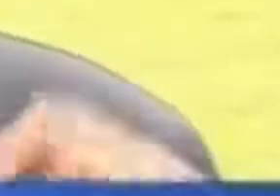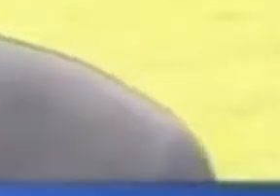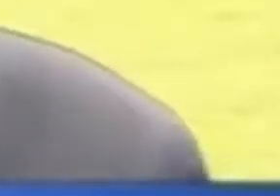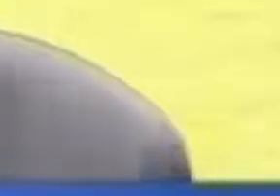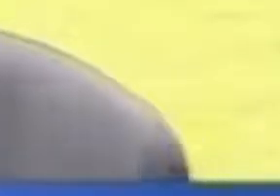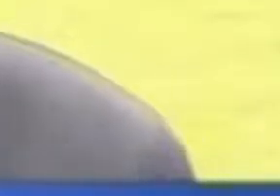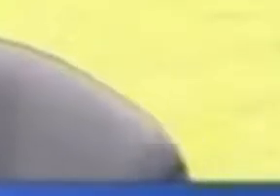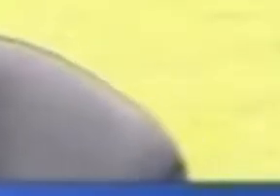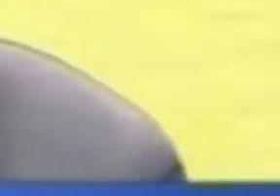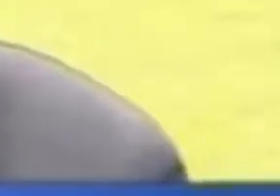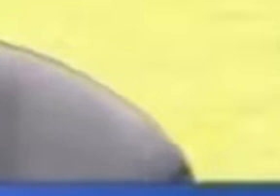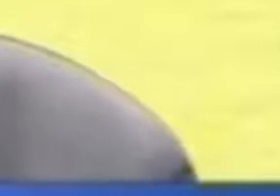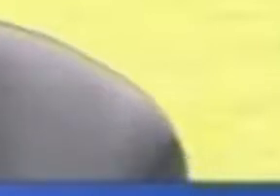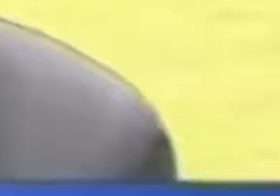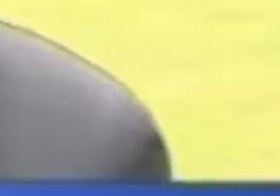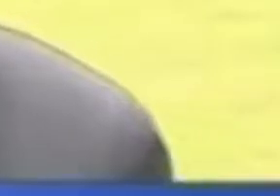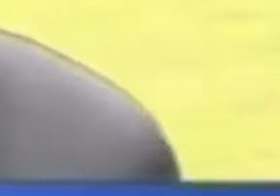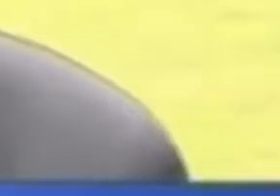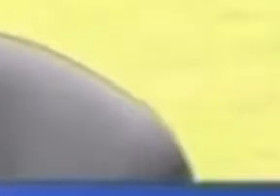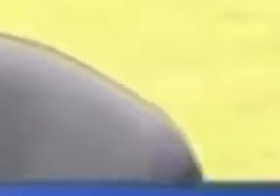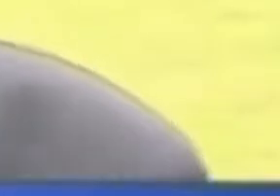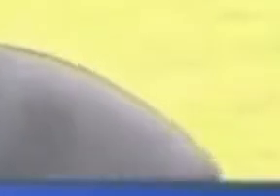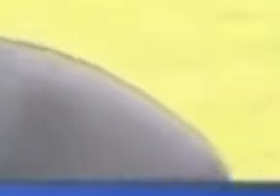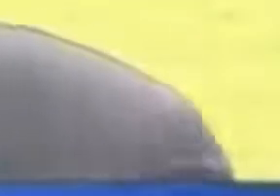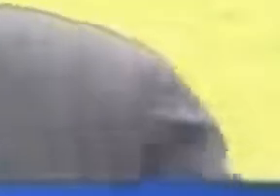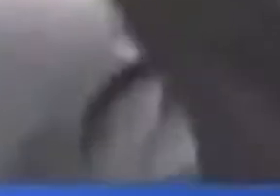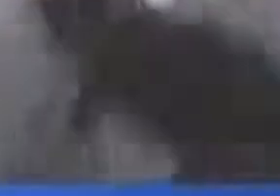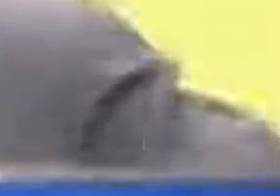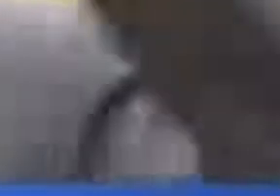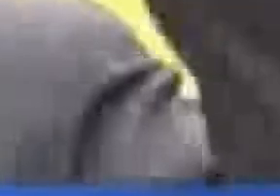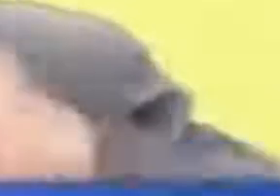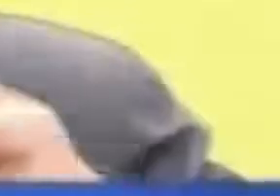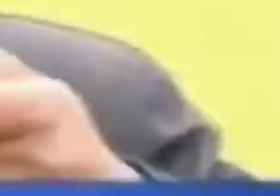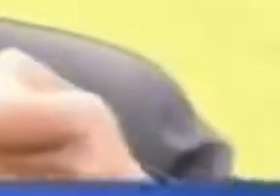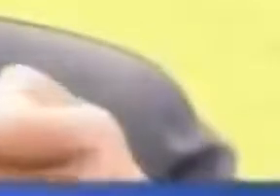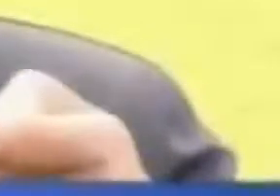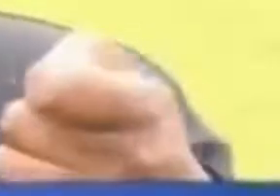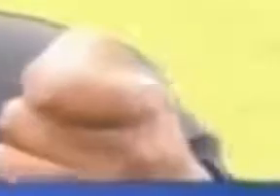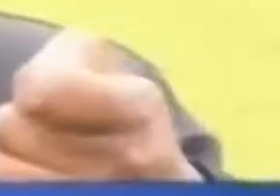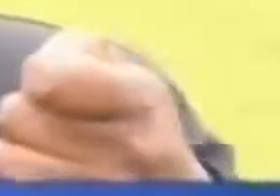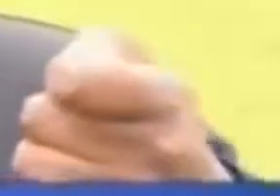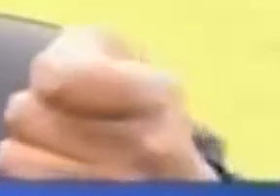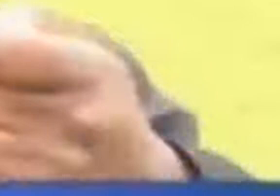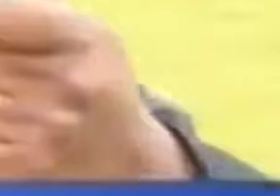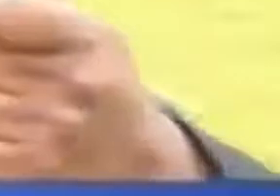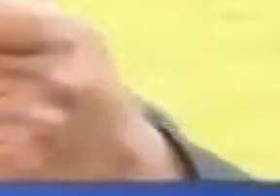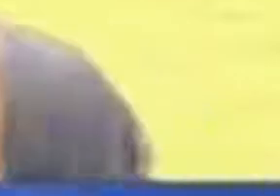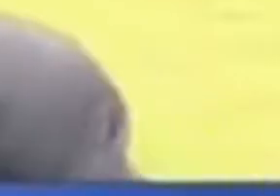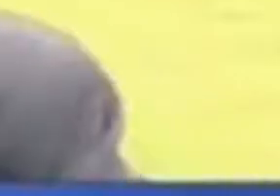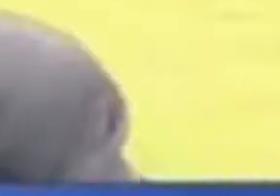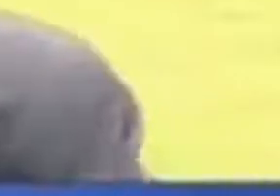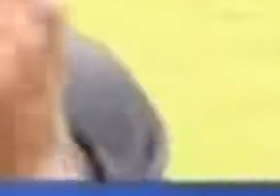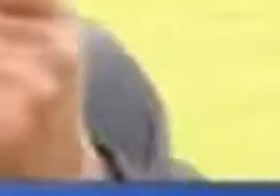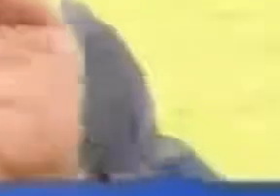referee. That is true. We cannot hear everything, but only we look at the flag when it is being flagged down. We